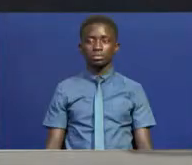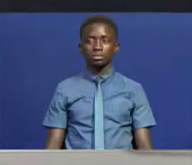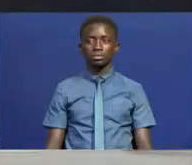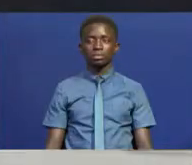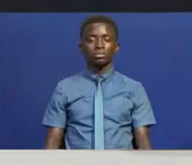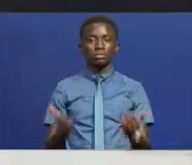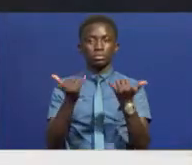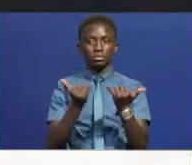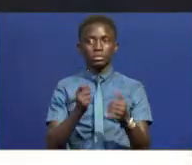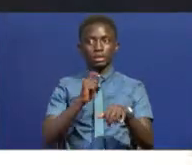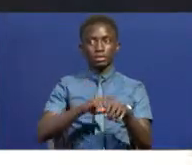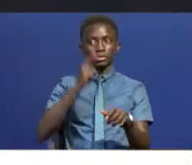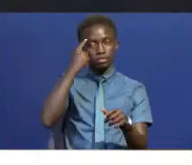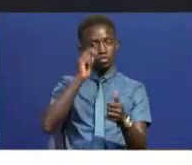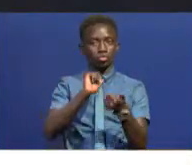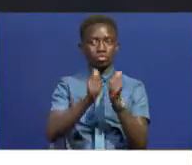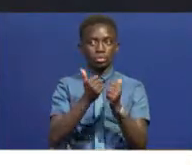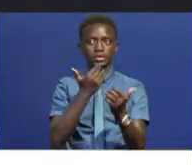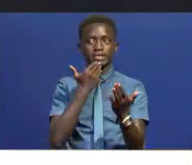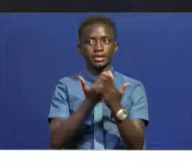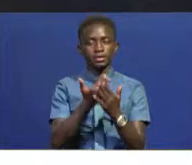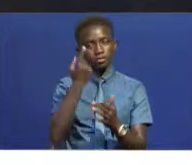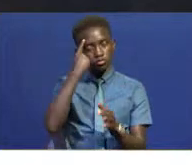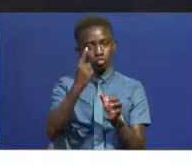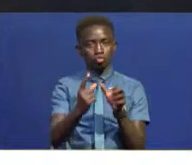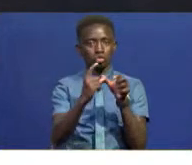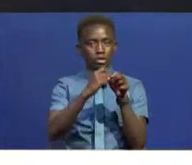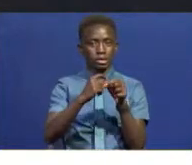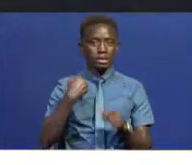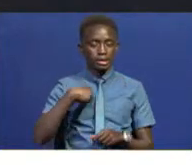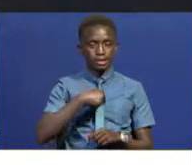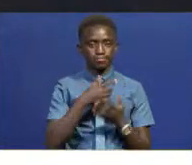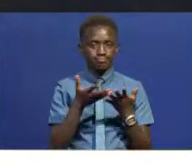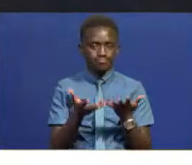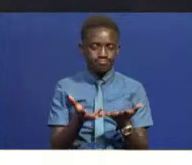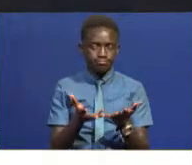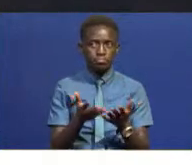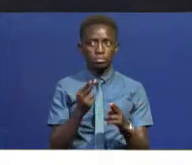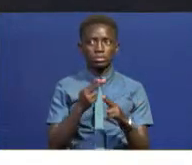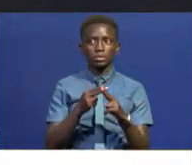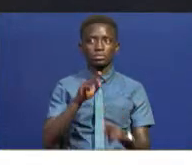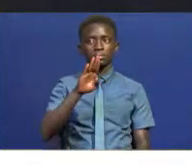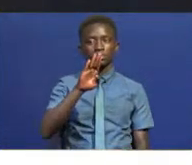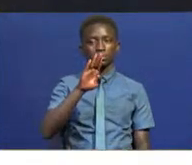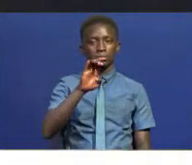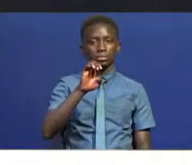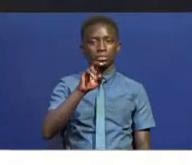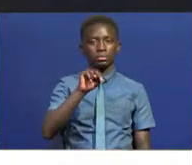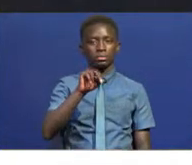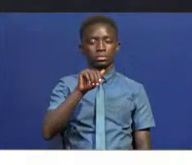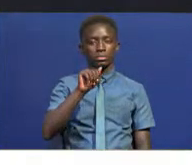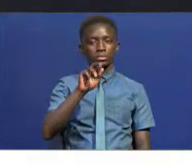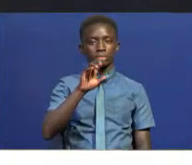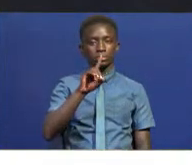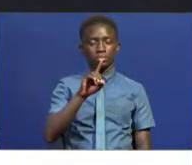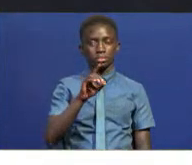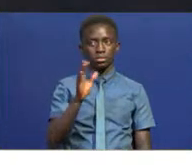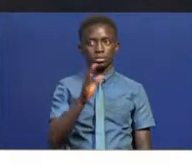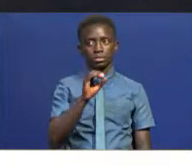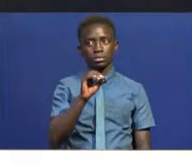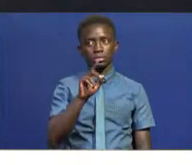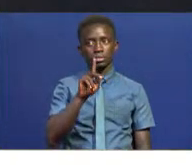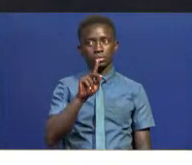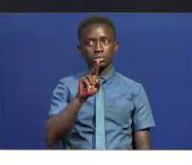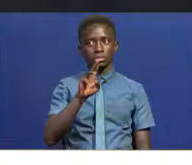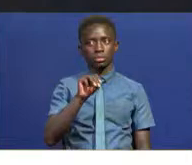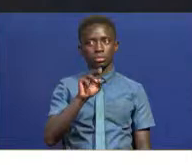Meanwhile, time for sports. Thank you so much for joining us at this hour. I'm Bernard Okumu. Let's begin with athletics,